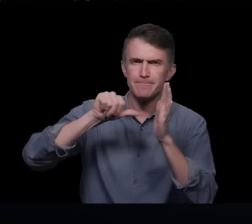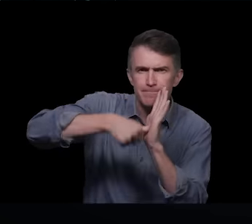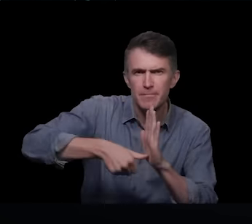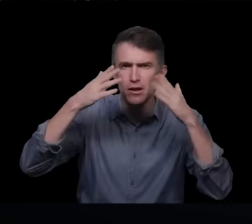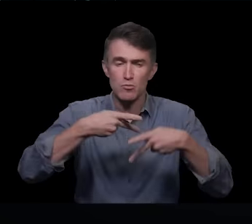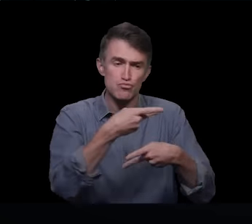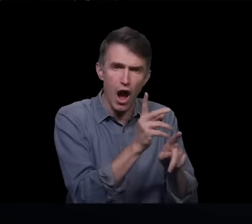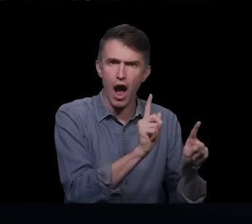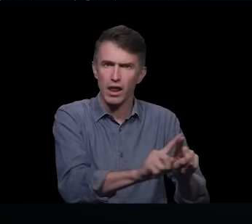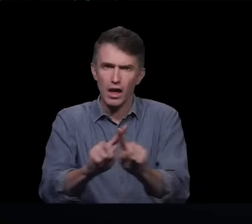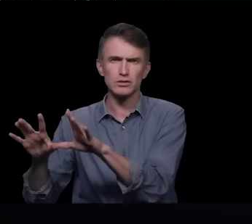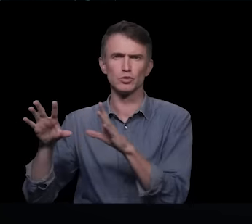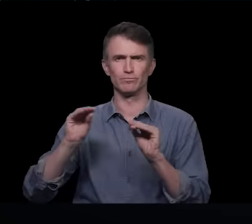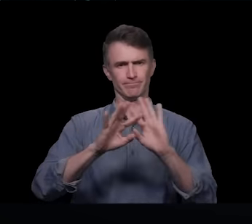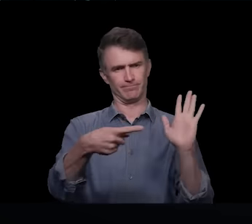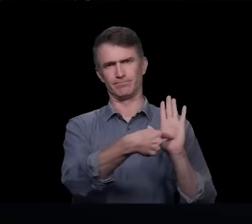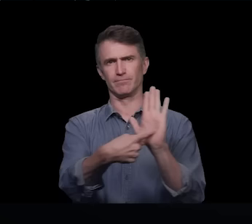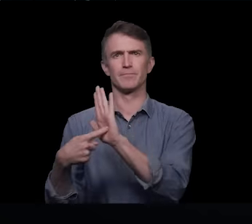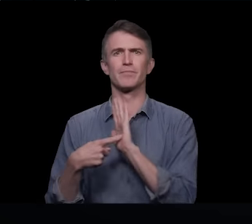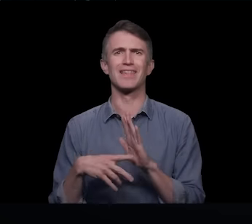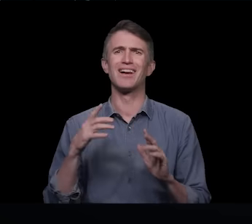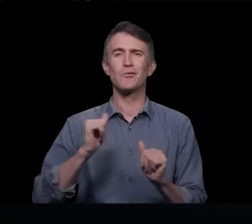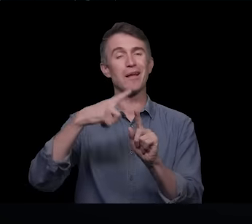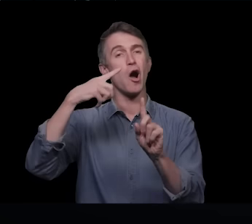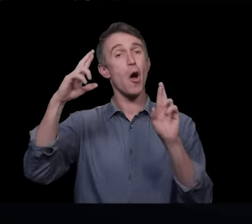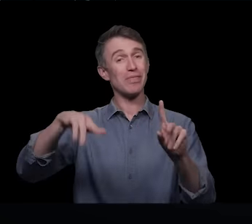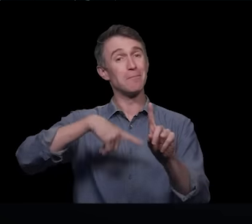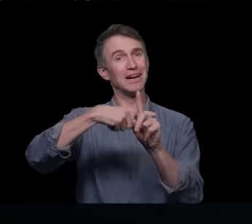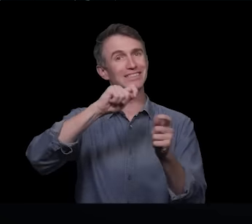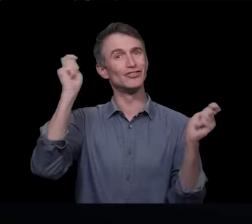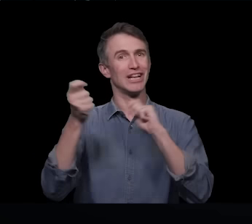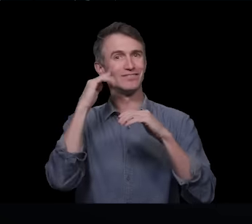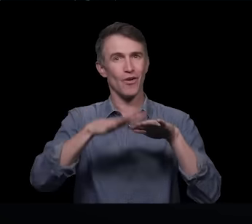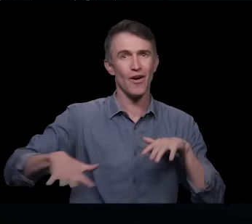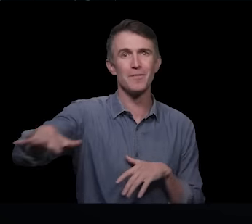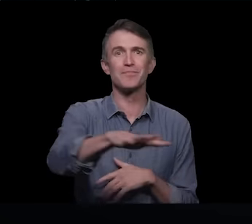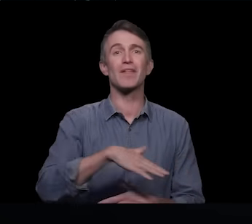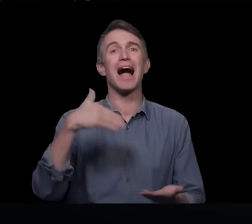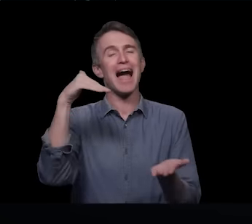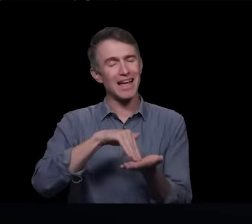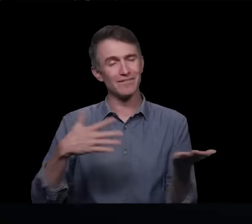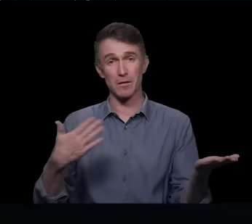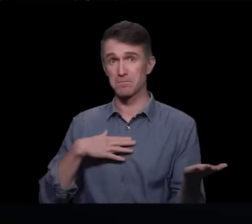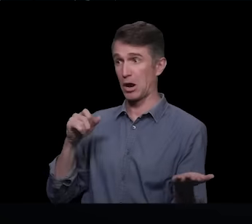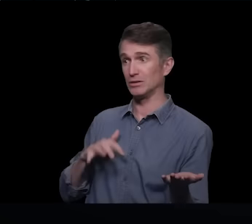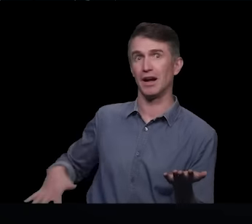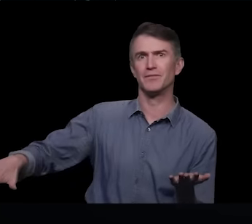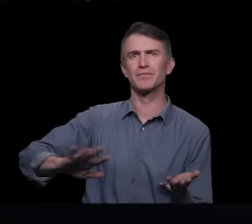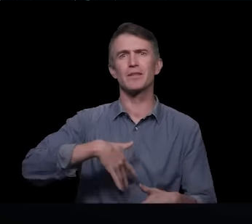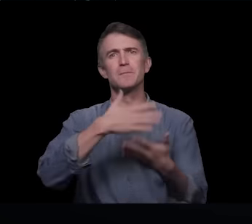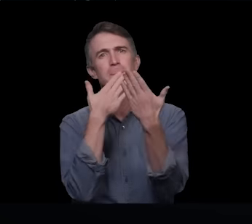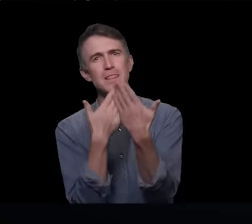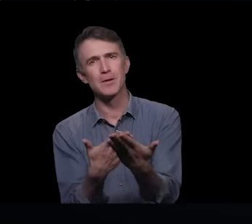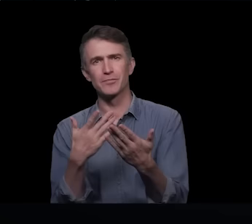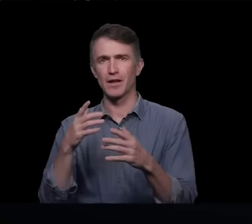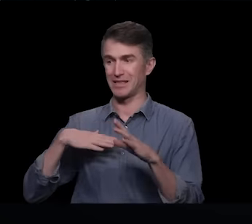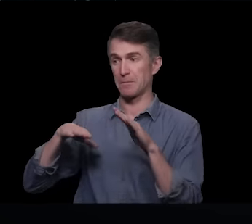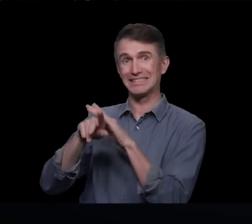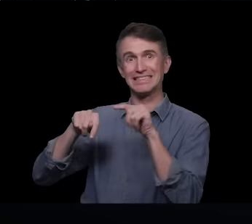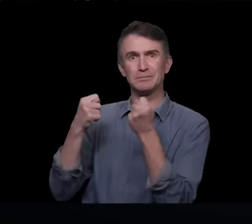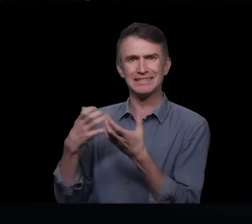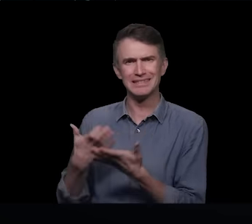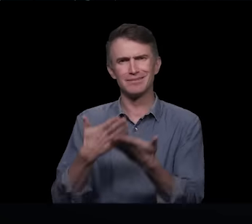bring to market products and services that have the potential to be a positive change for all. Again, on behalf of Microsoft and our